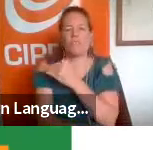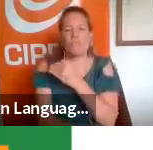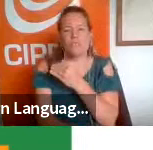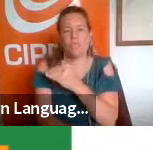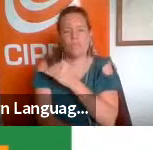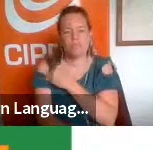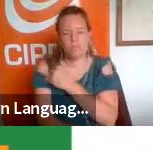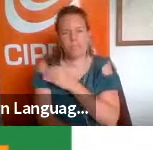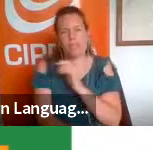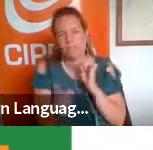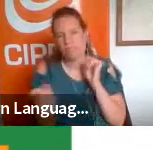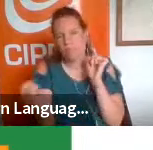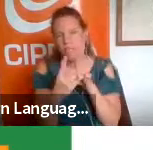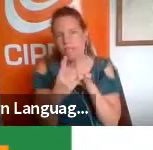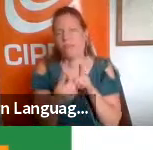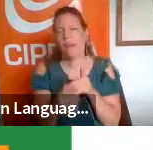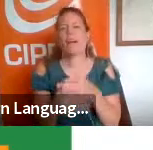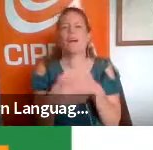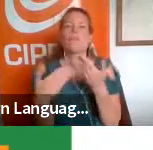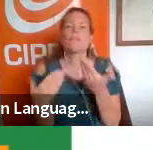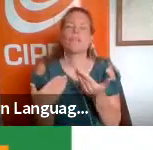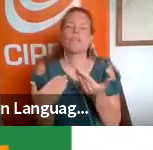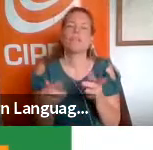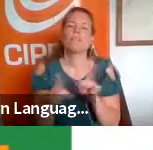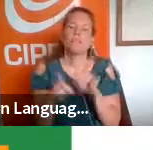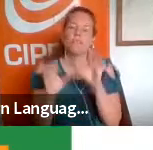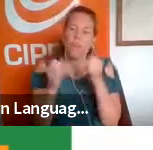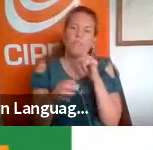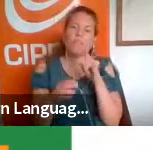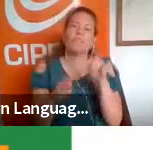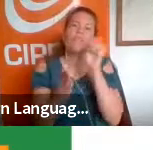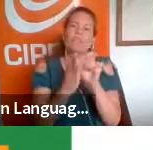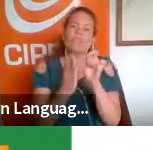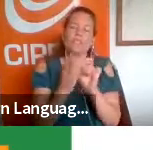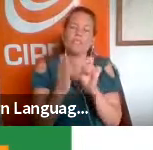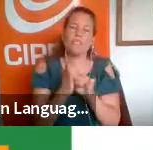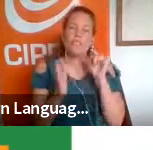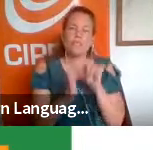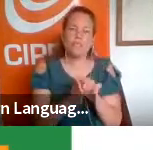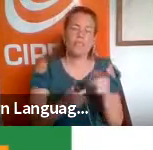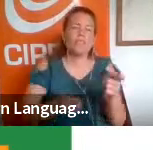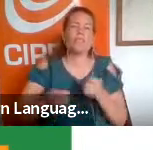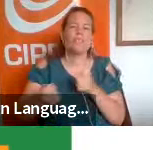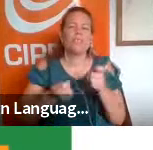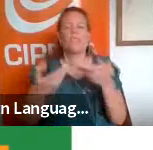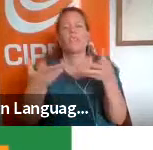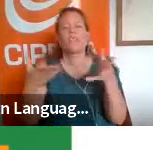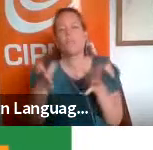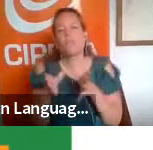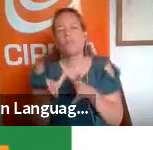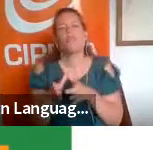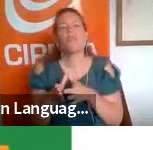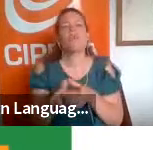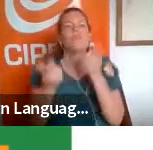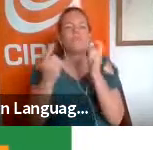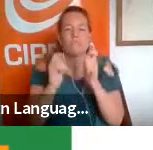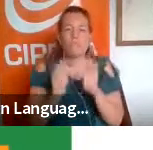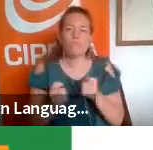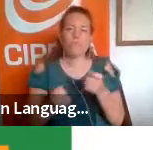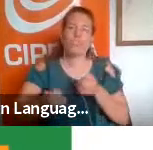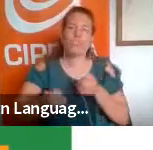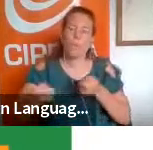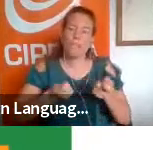reporty@paradigmhq.org, but also to register to be in the steering committee or the resolutions committee,